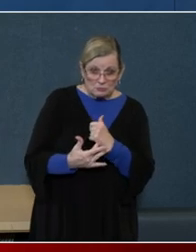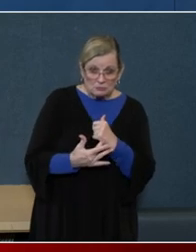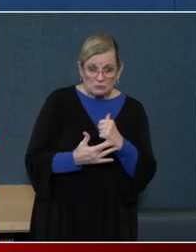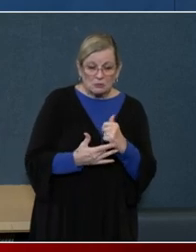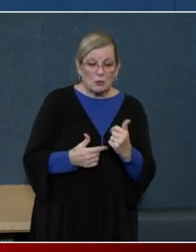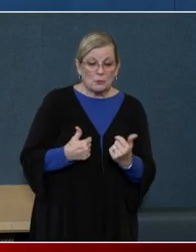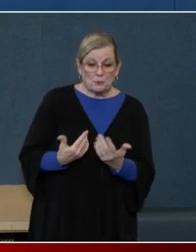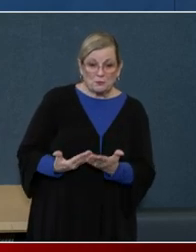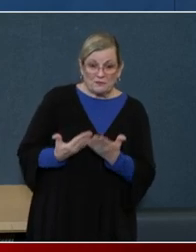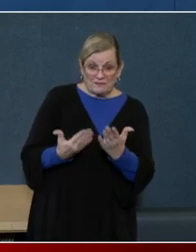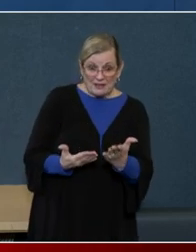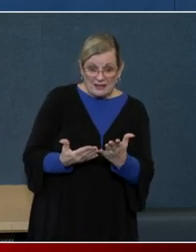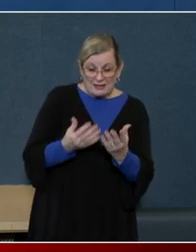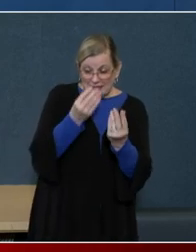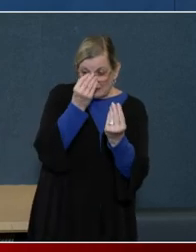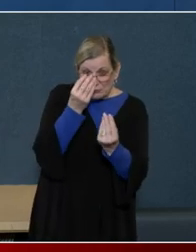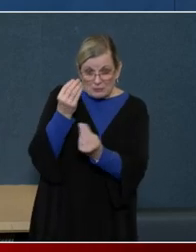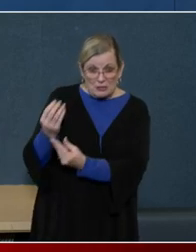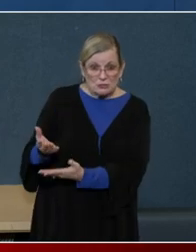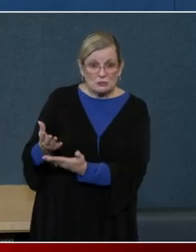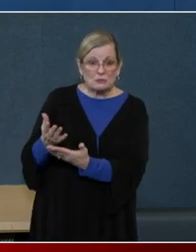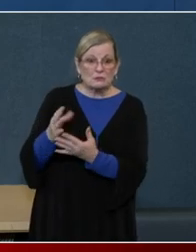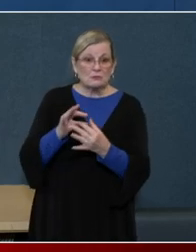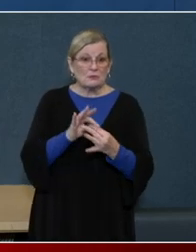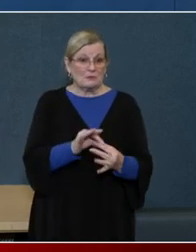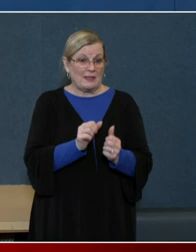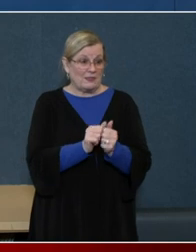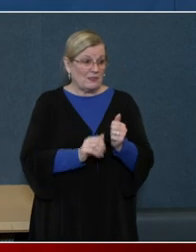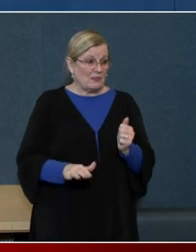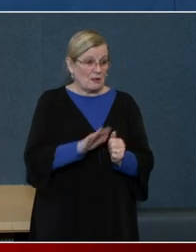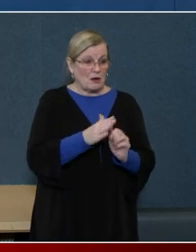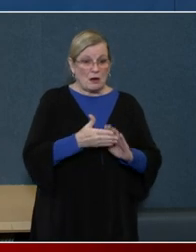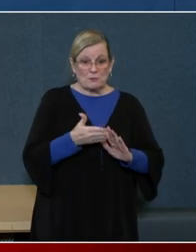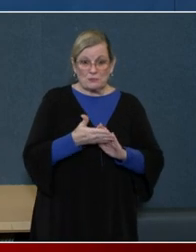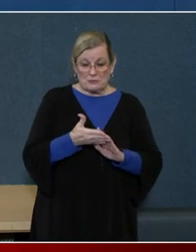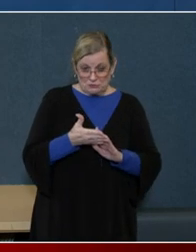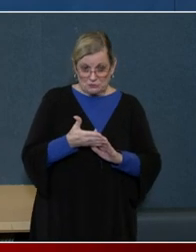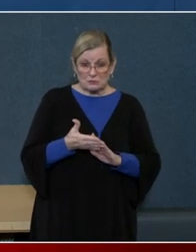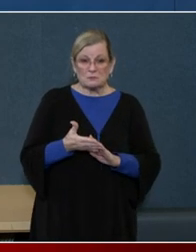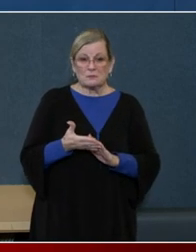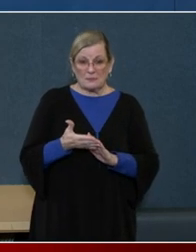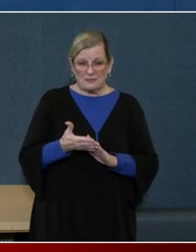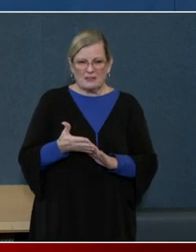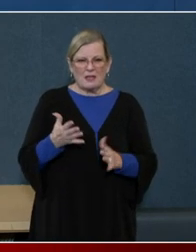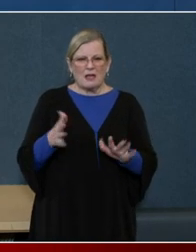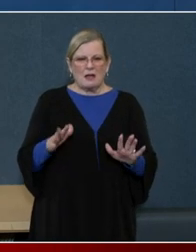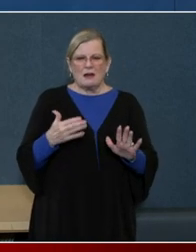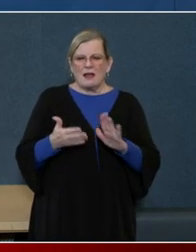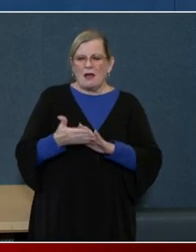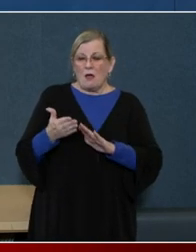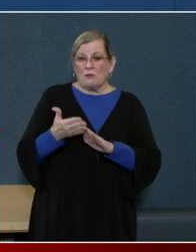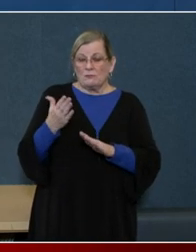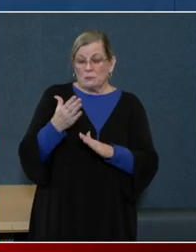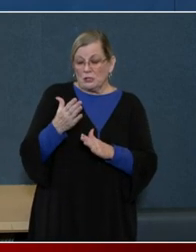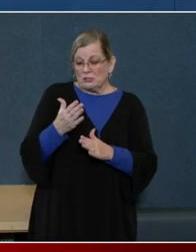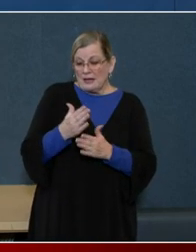as I referenced previously, about their operations. Operations handbook guide has been provided to